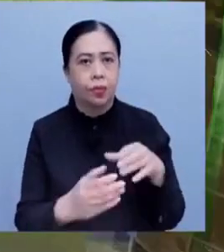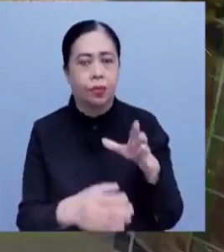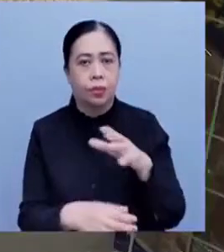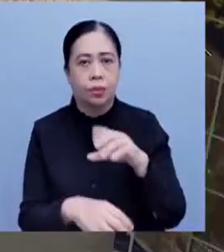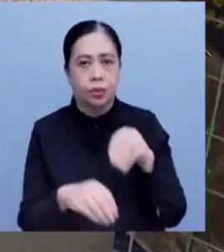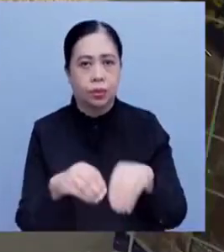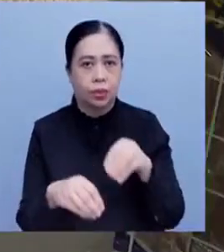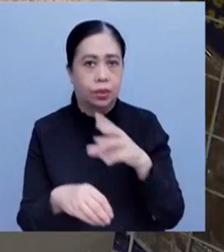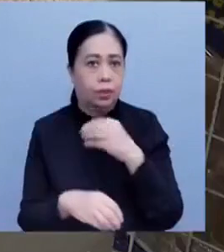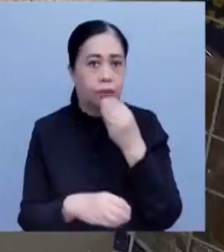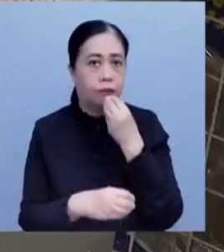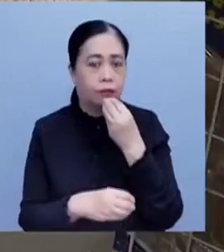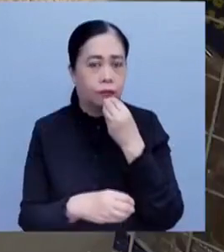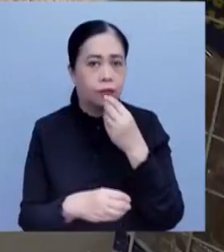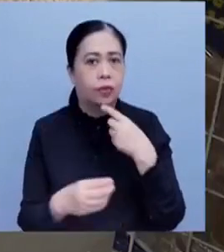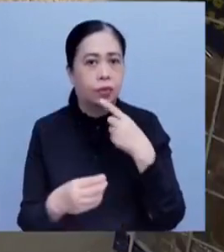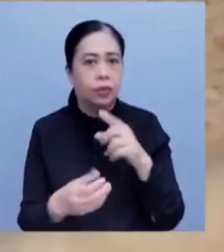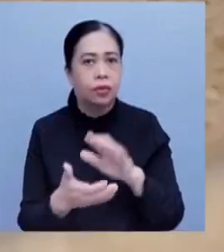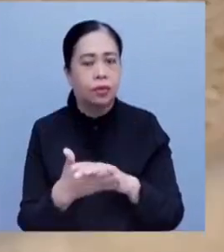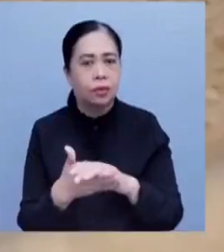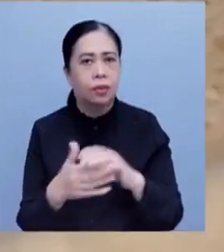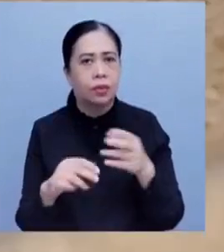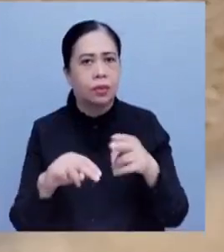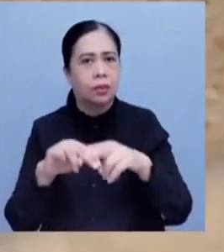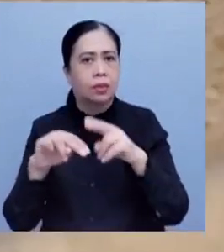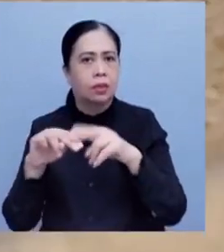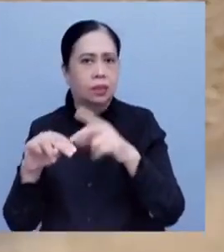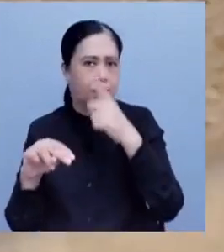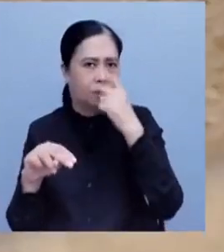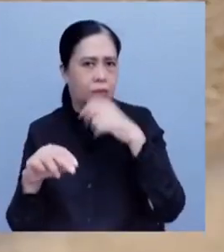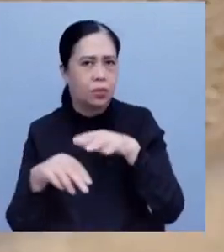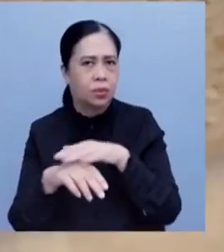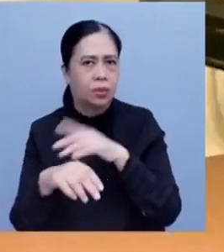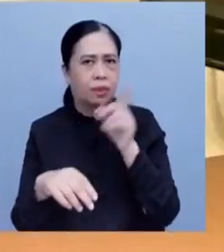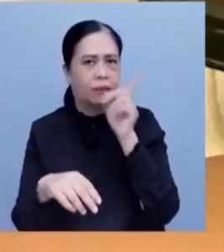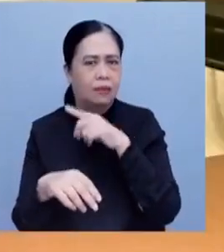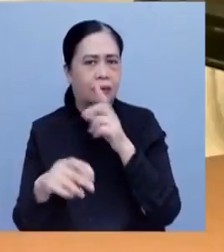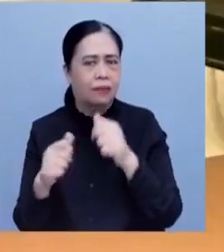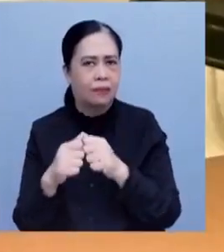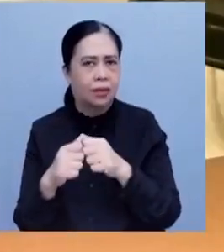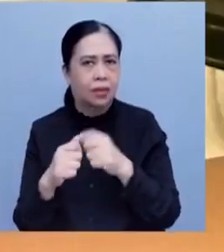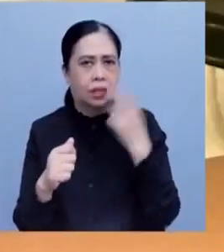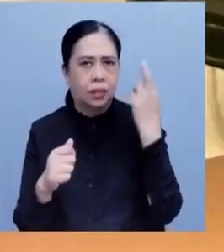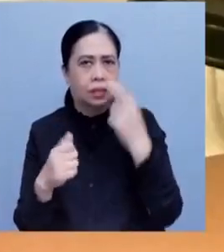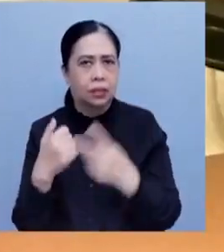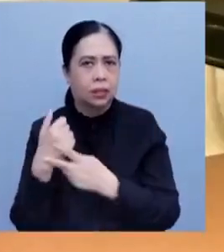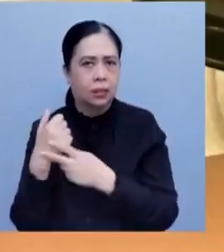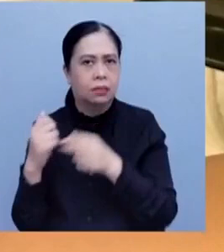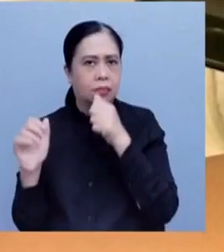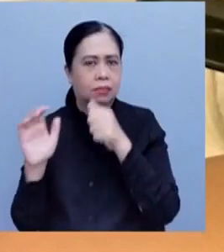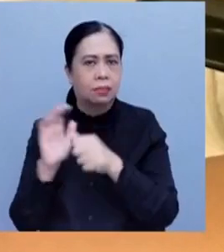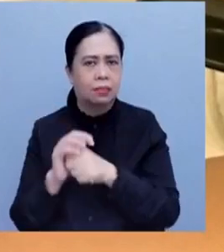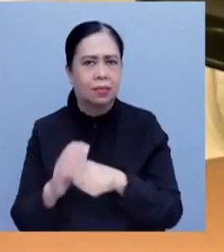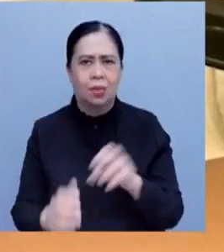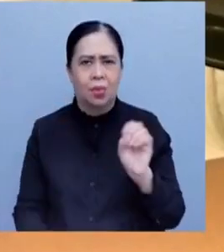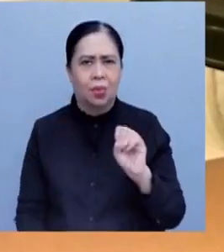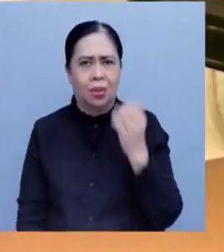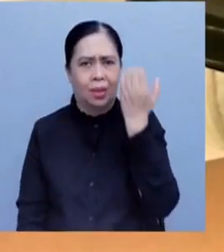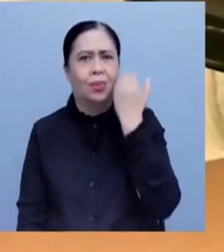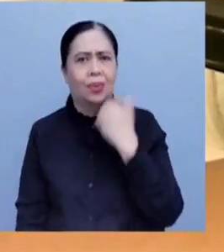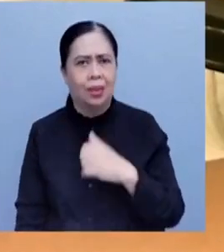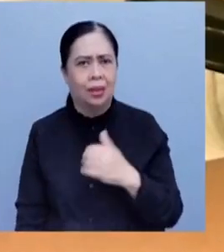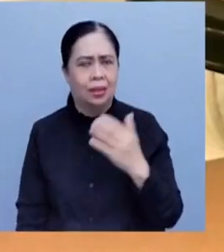Food, believes the spike in prices is due to an artificial shortage. Wala pa naman shortage eh, but tumataas